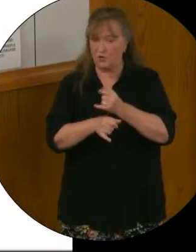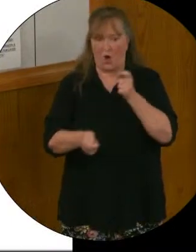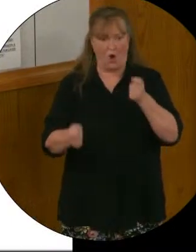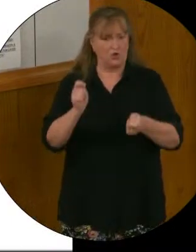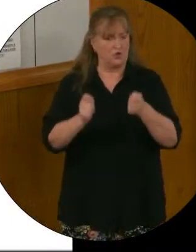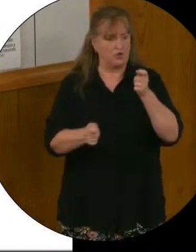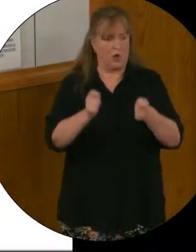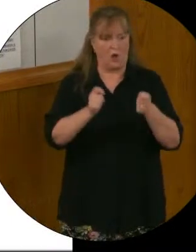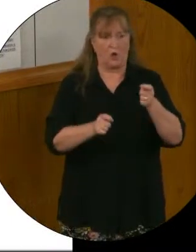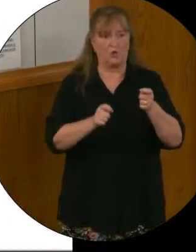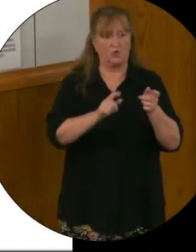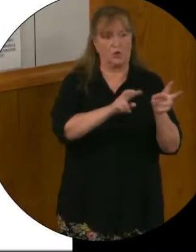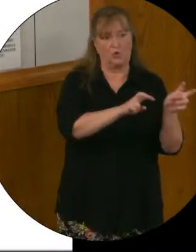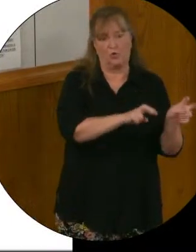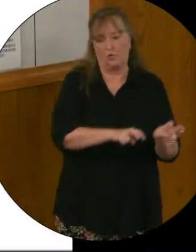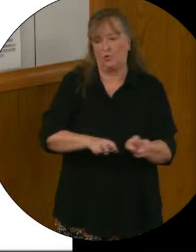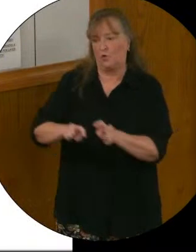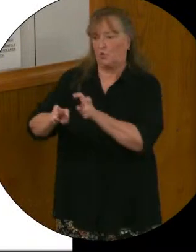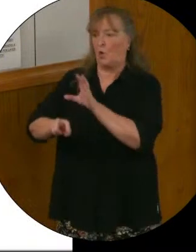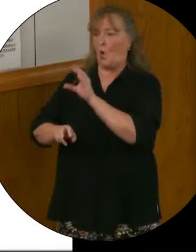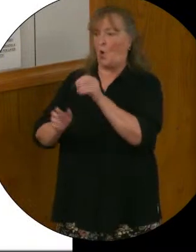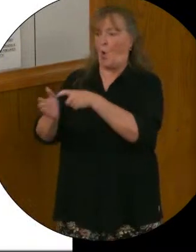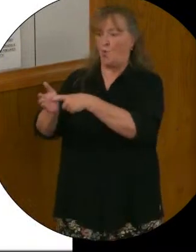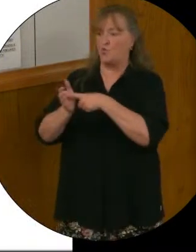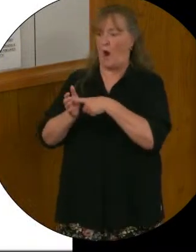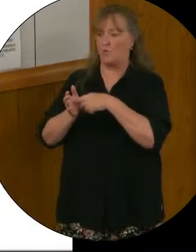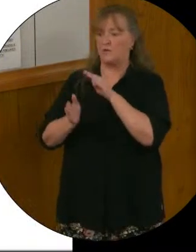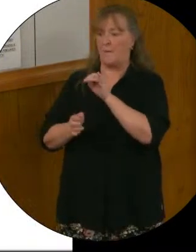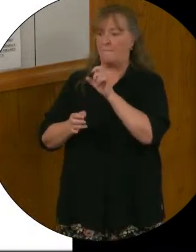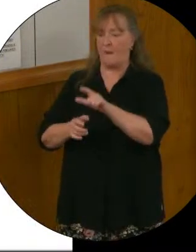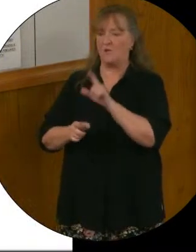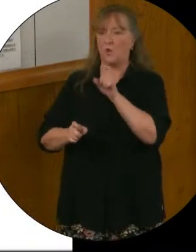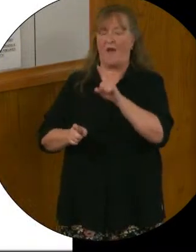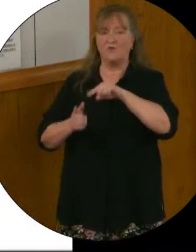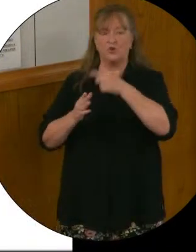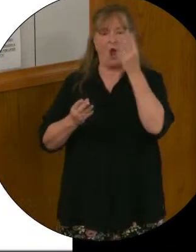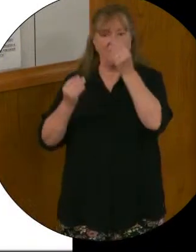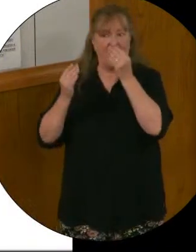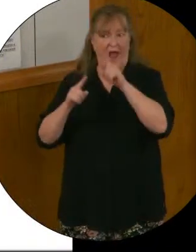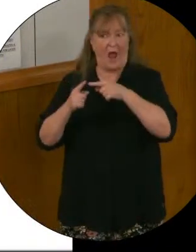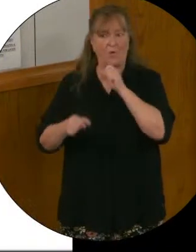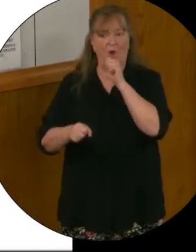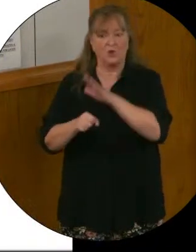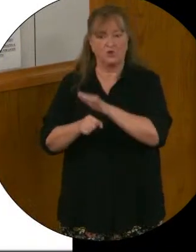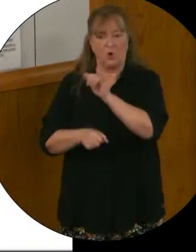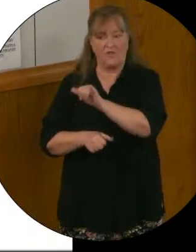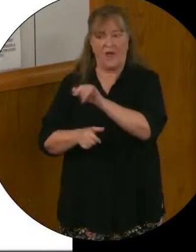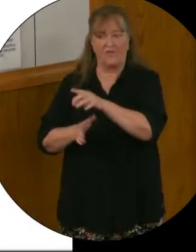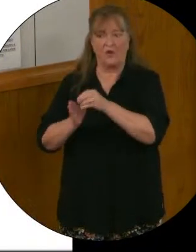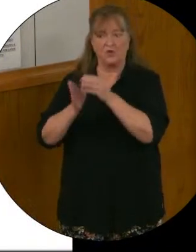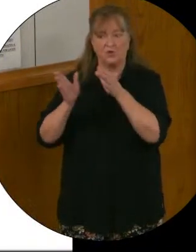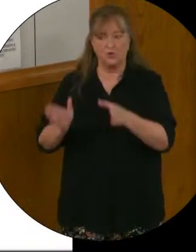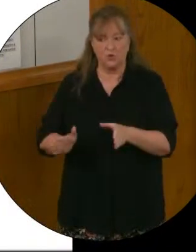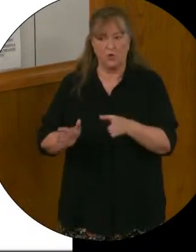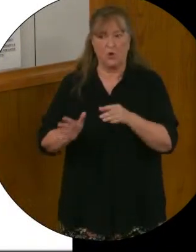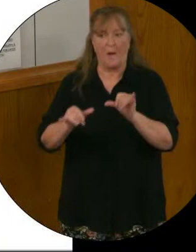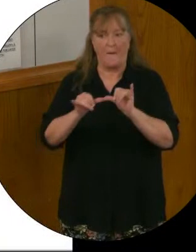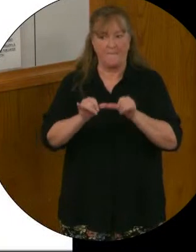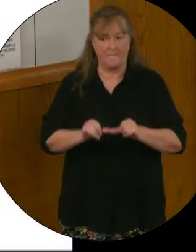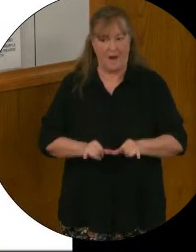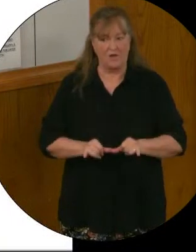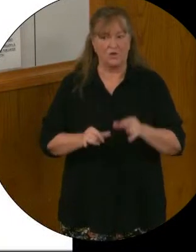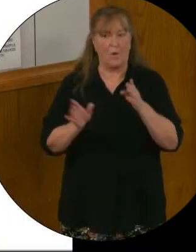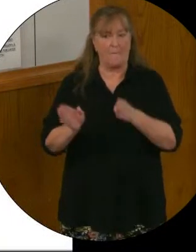to a co-requisite model. We need other methods to start thinking about how are we ensuring that we measure students are prepared